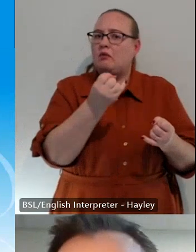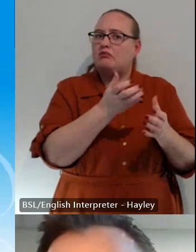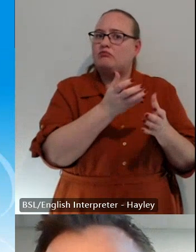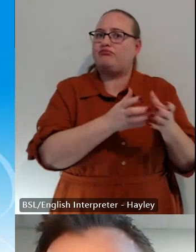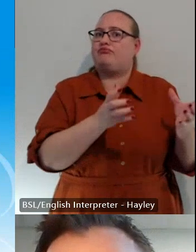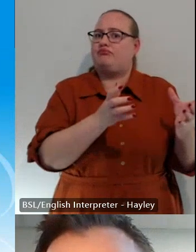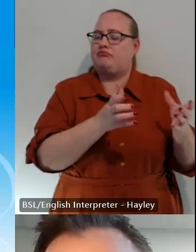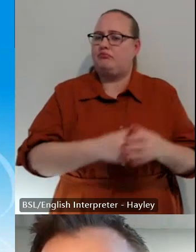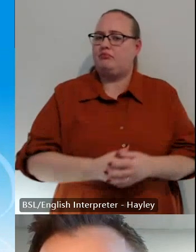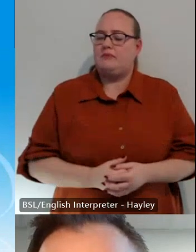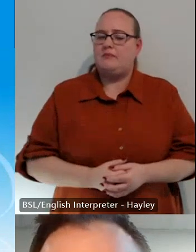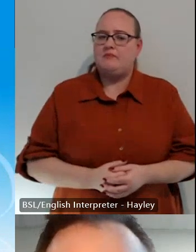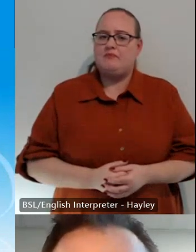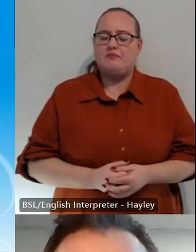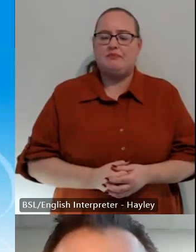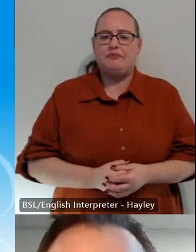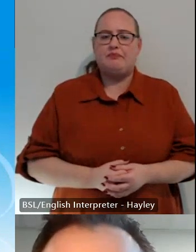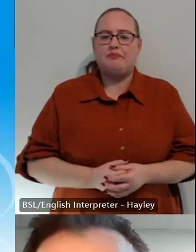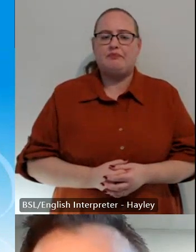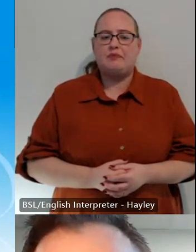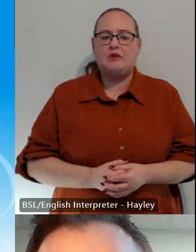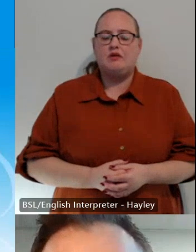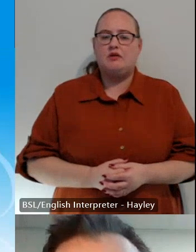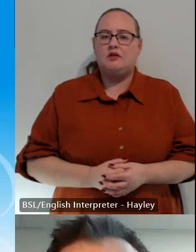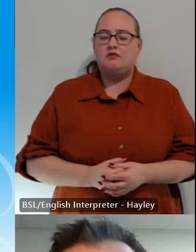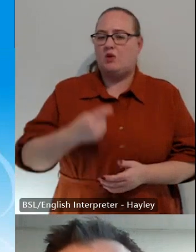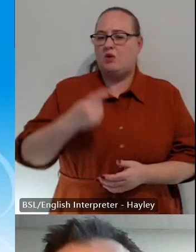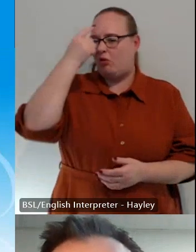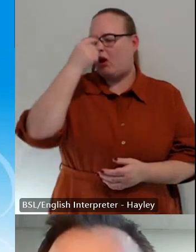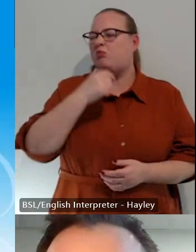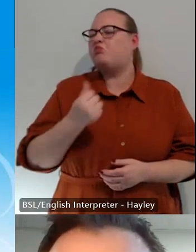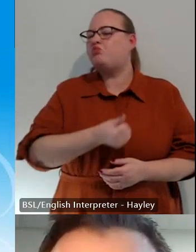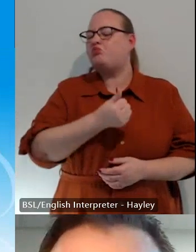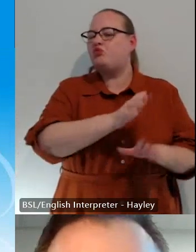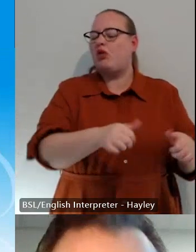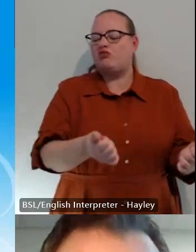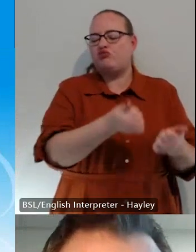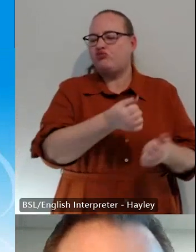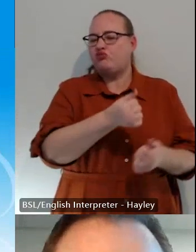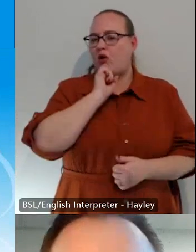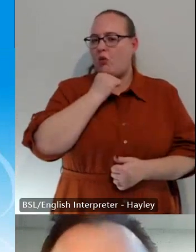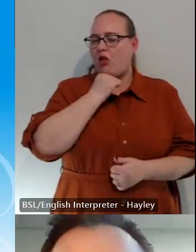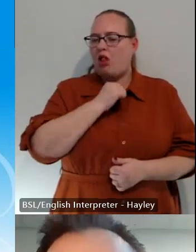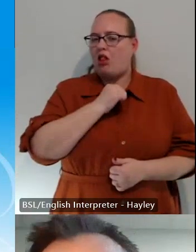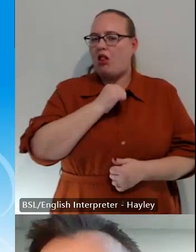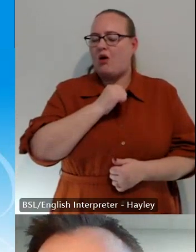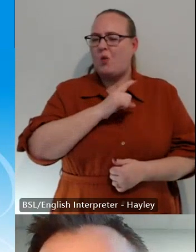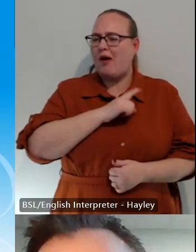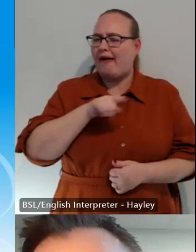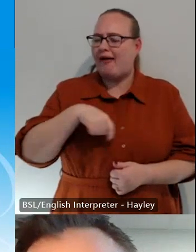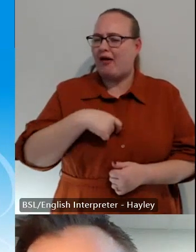So why is it that we think of children as being basically invulnerable to these sorts of diseases? Well, I'm not going to go into details here,